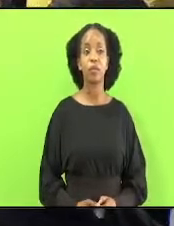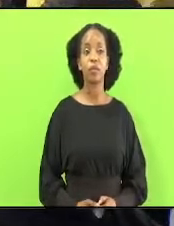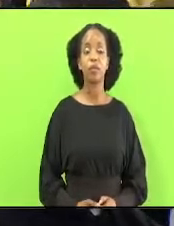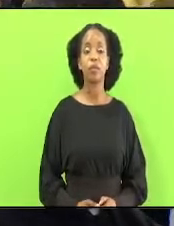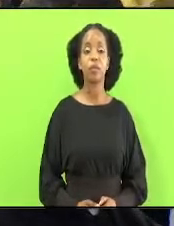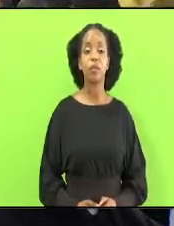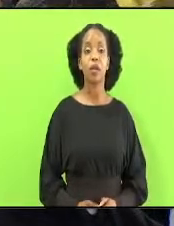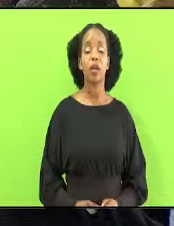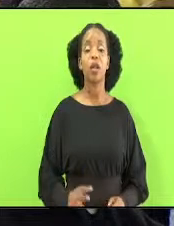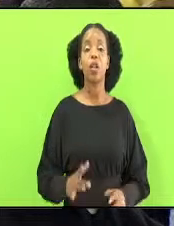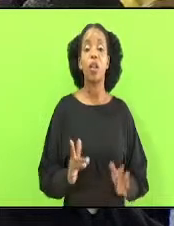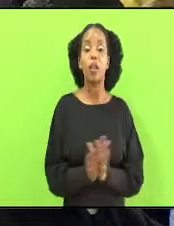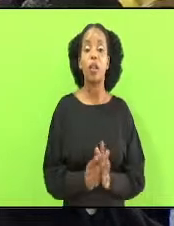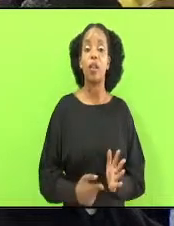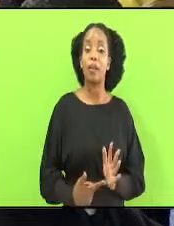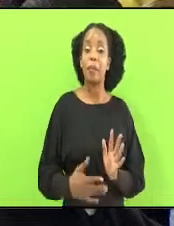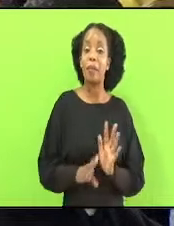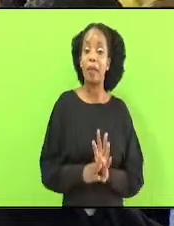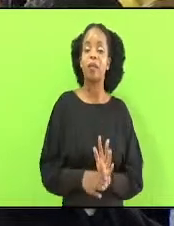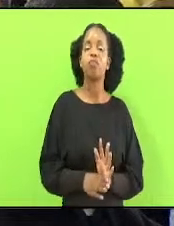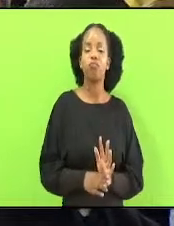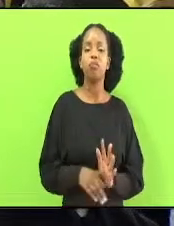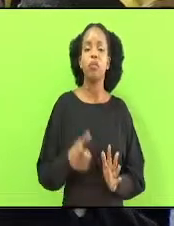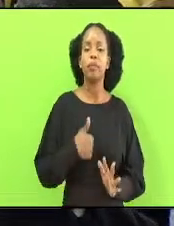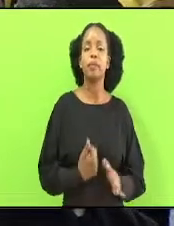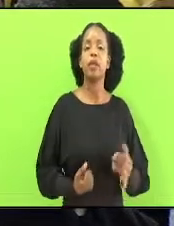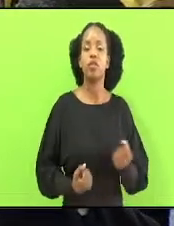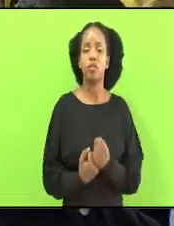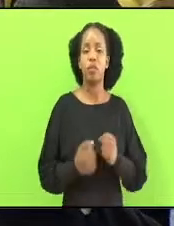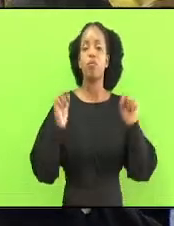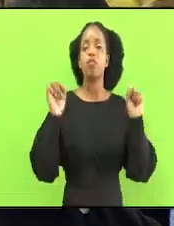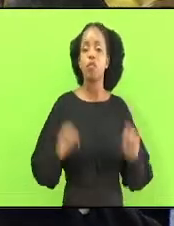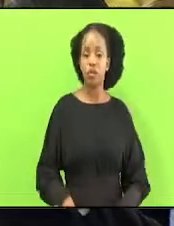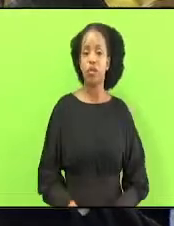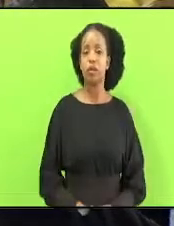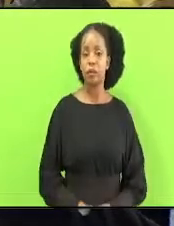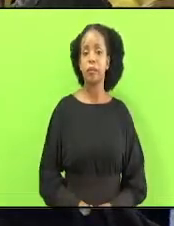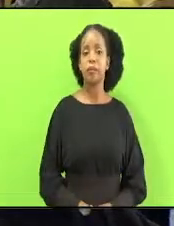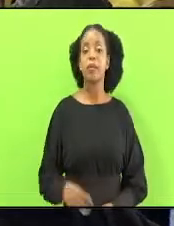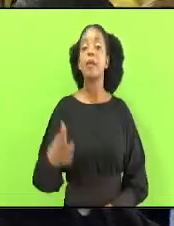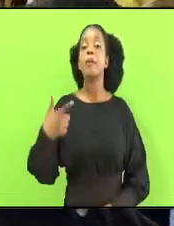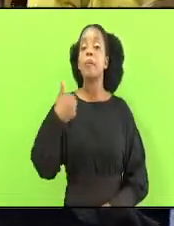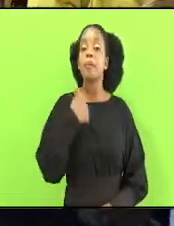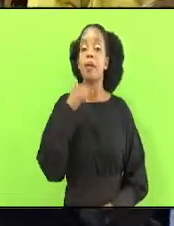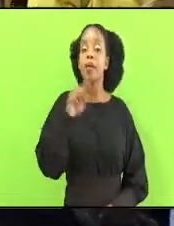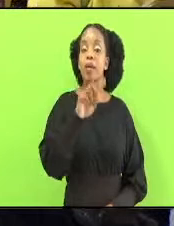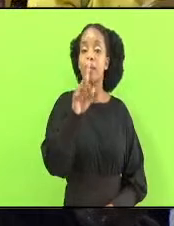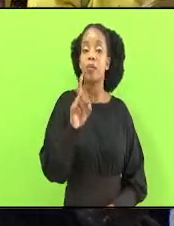molaotheo o nna ke a o support. I support this bill, Ene ke na le potso ya ka